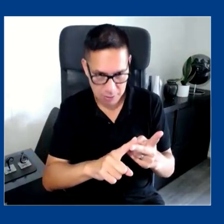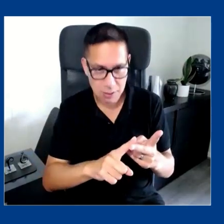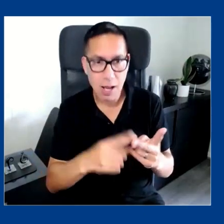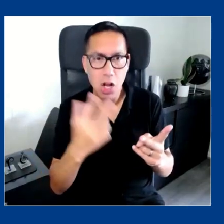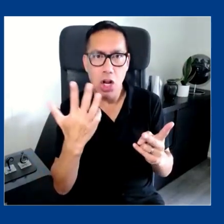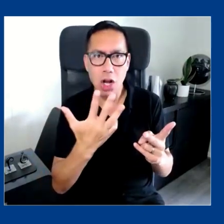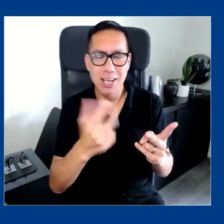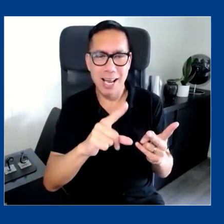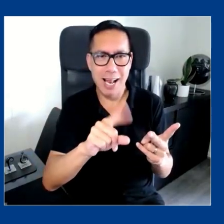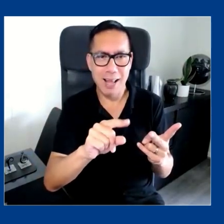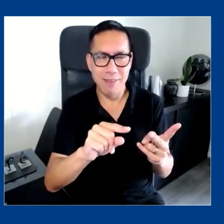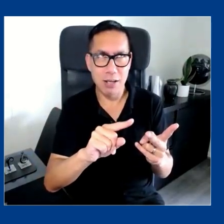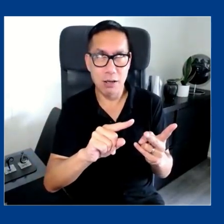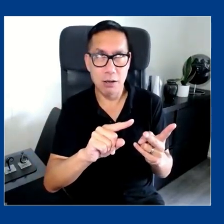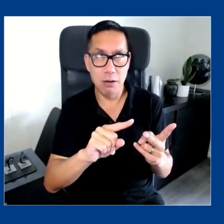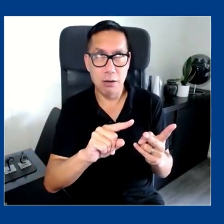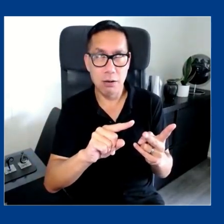and